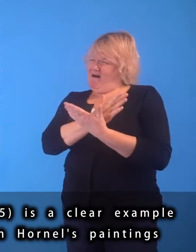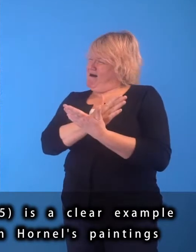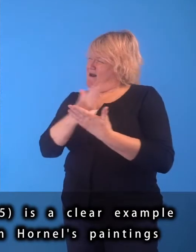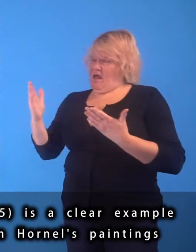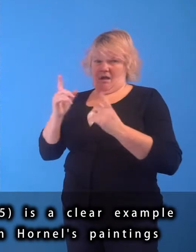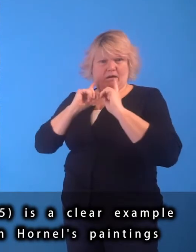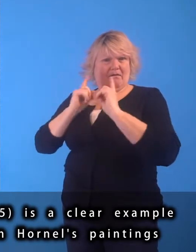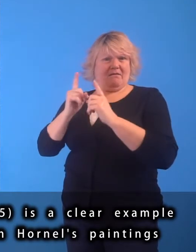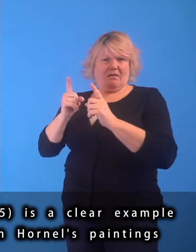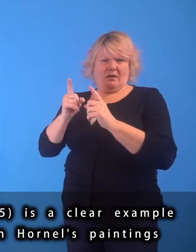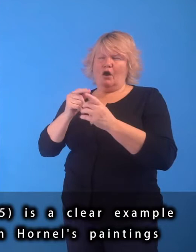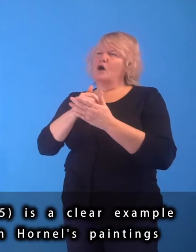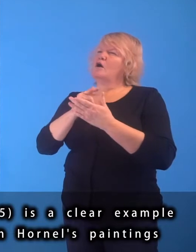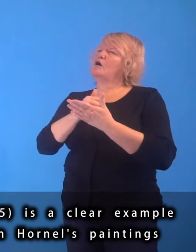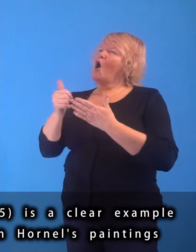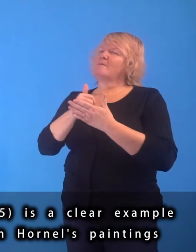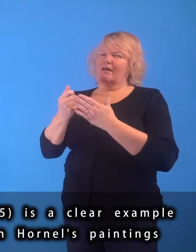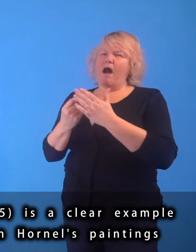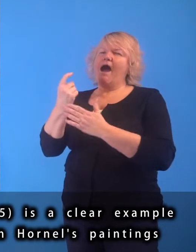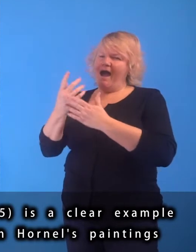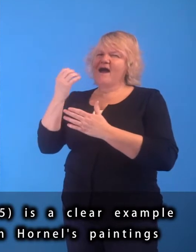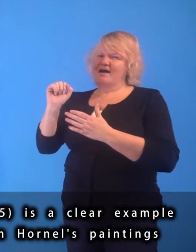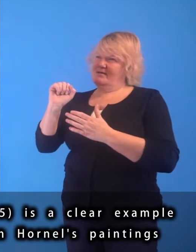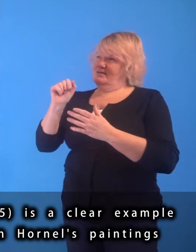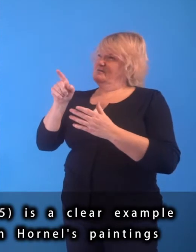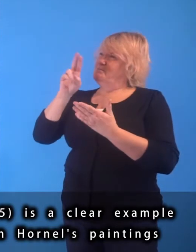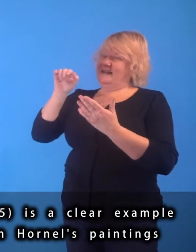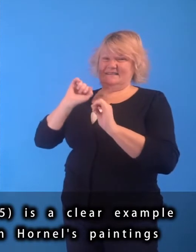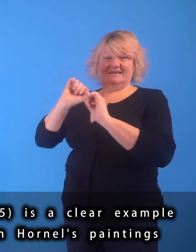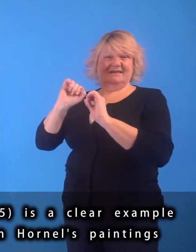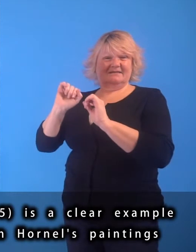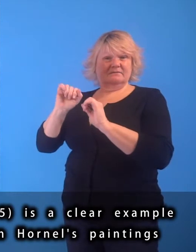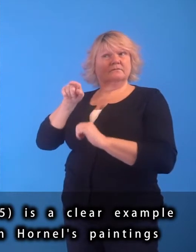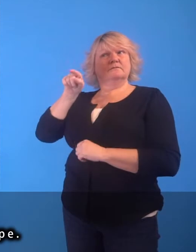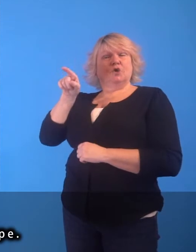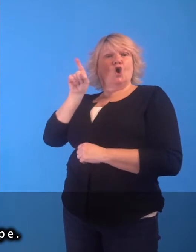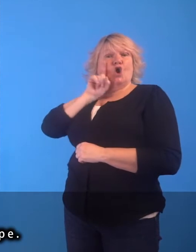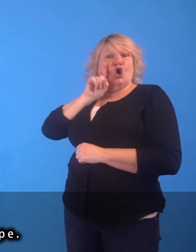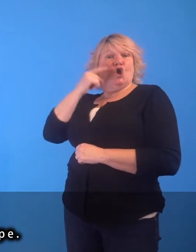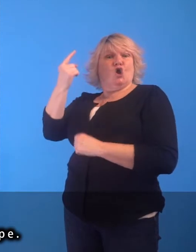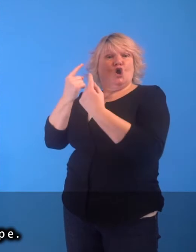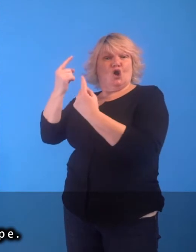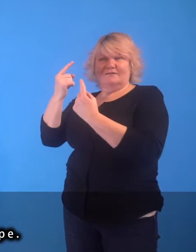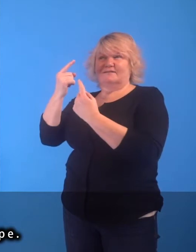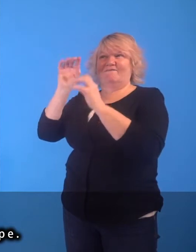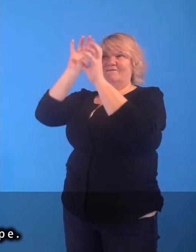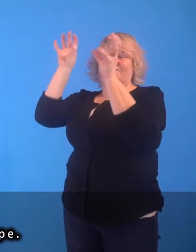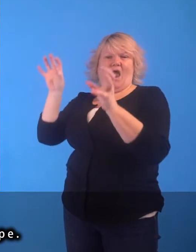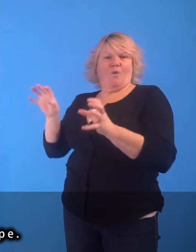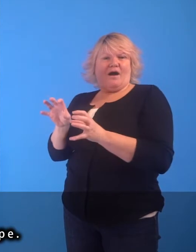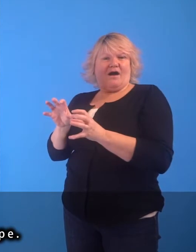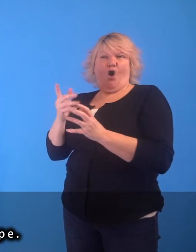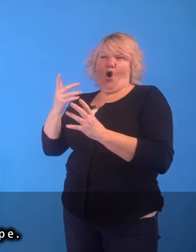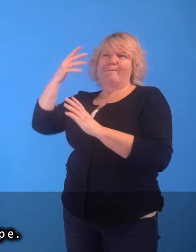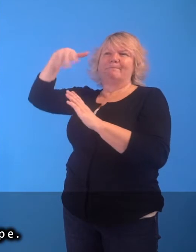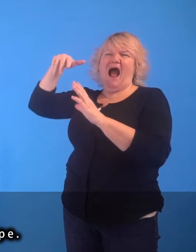1925, is a clear example of the most common subject in Hornel's paintings, that of girls against